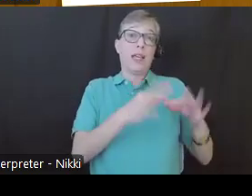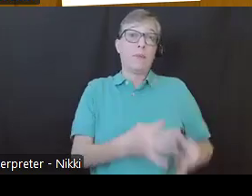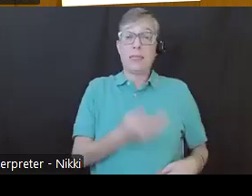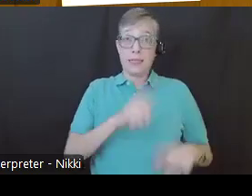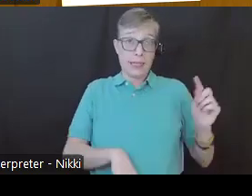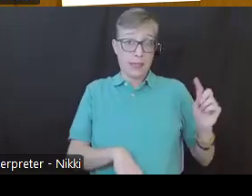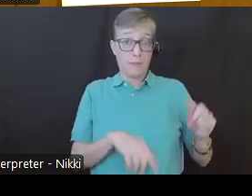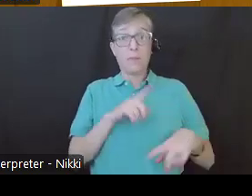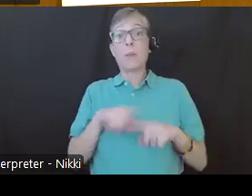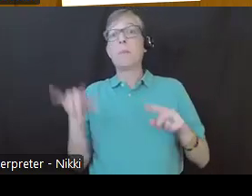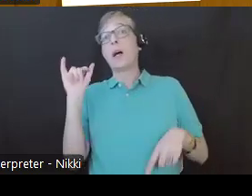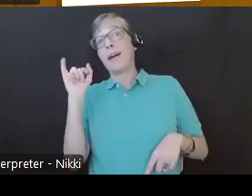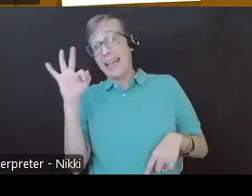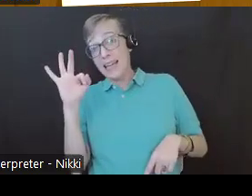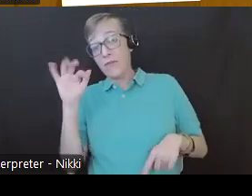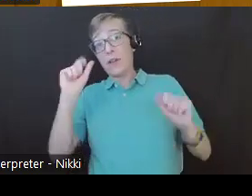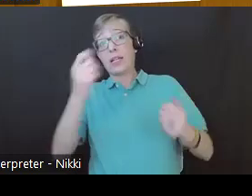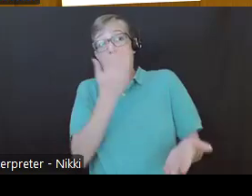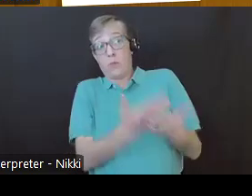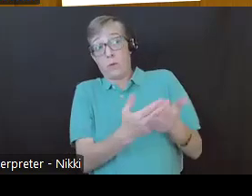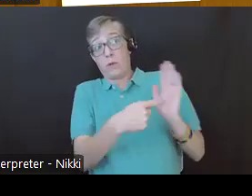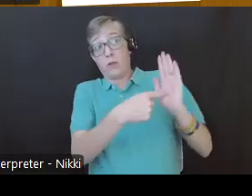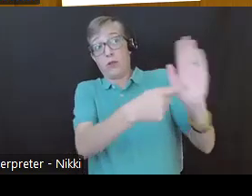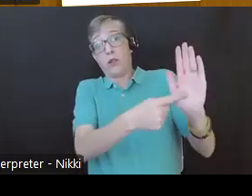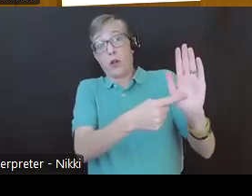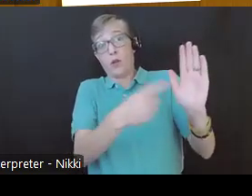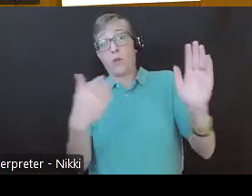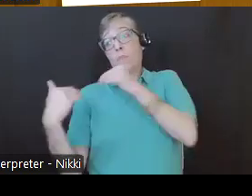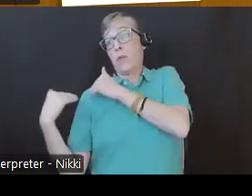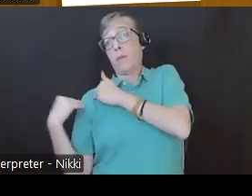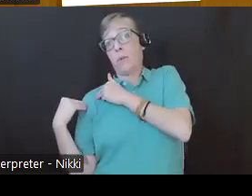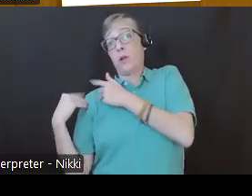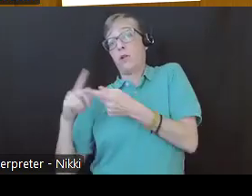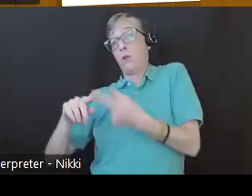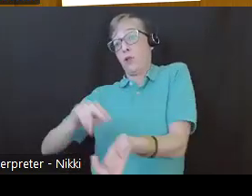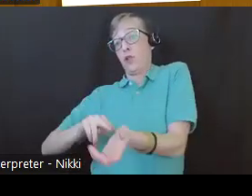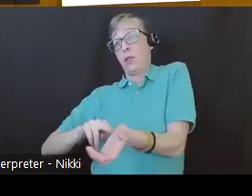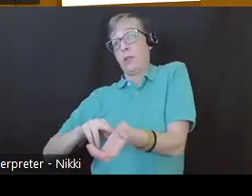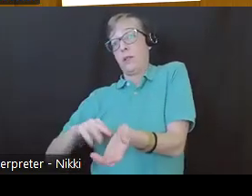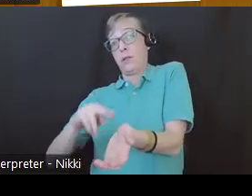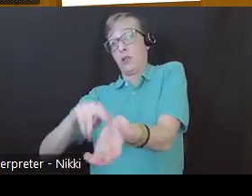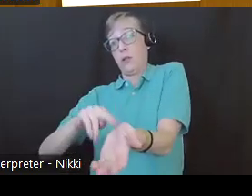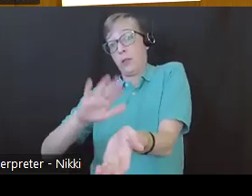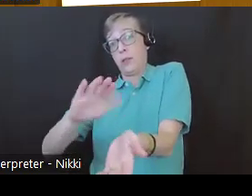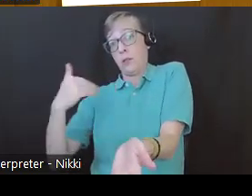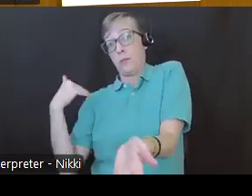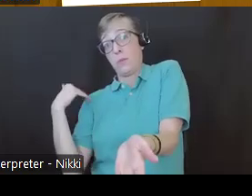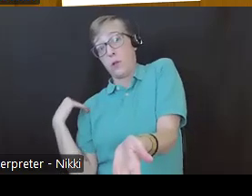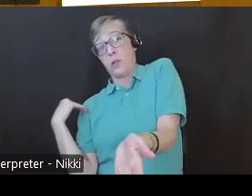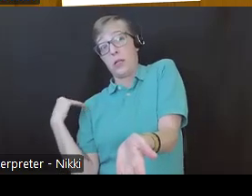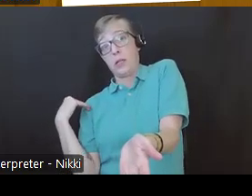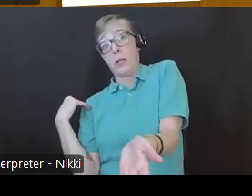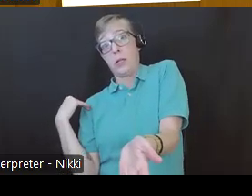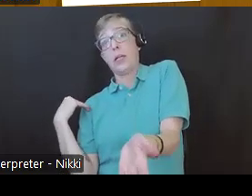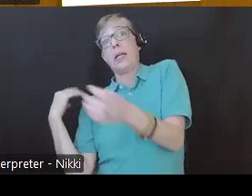that it's taking some of the burden off of nursing because they're so busy at the bedside, they don't have the time to help support families, and that